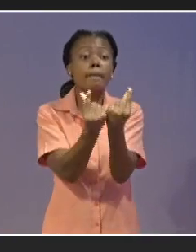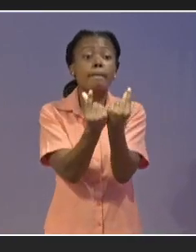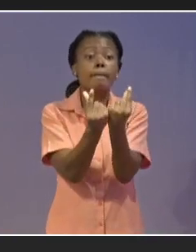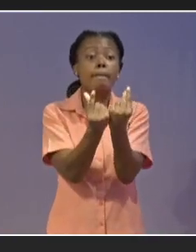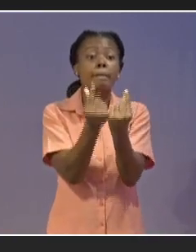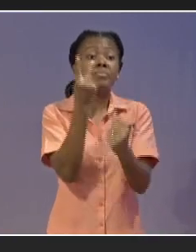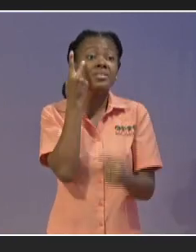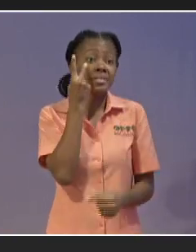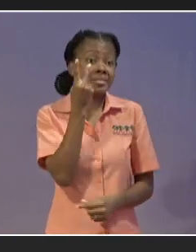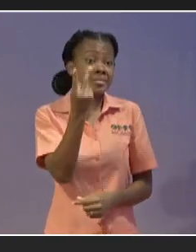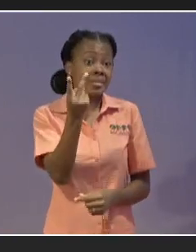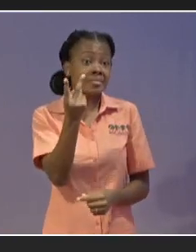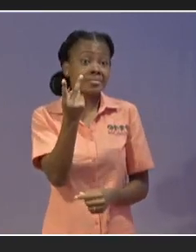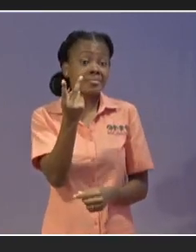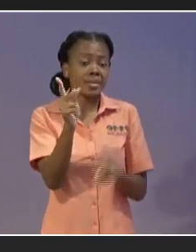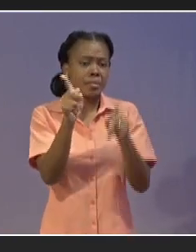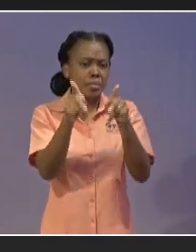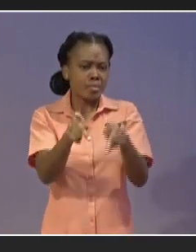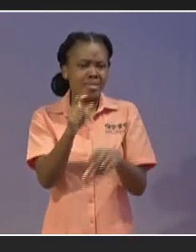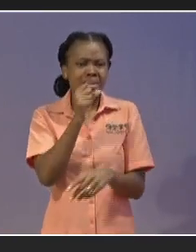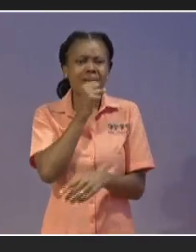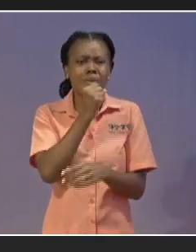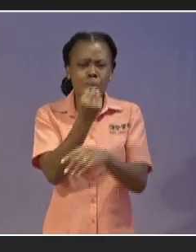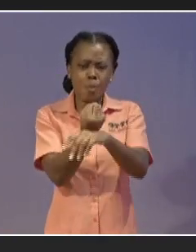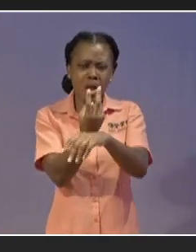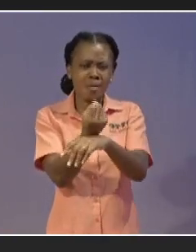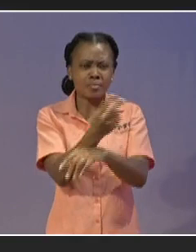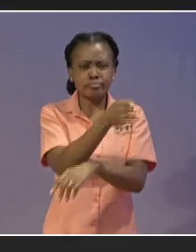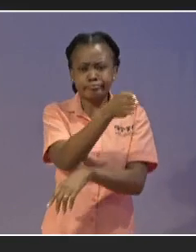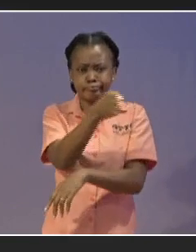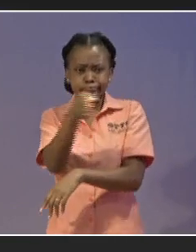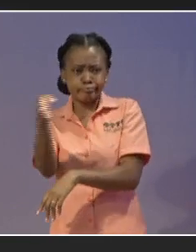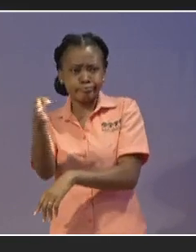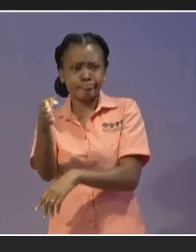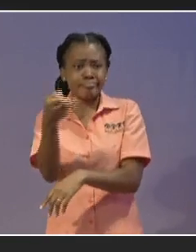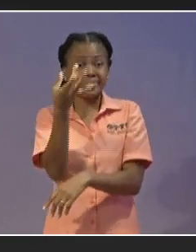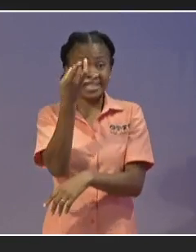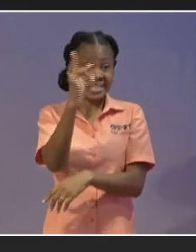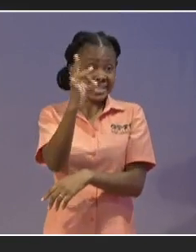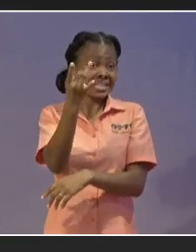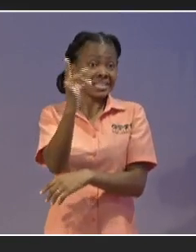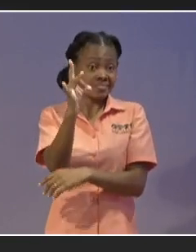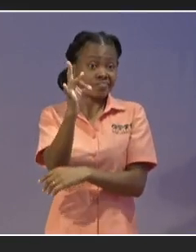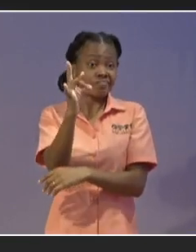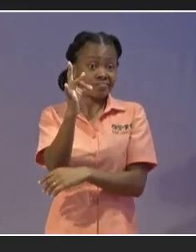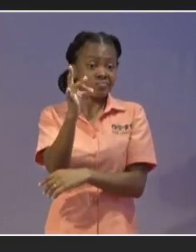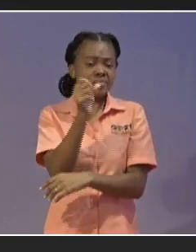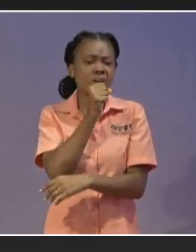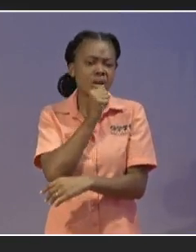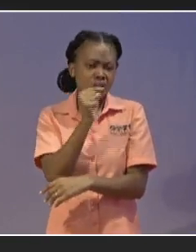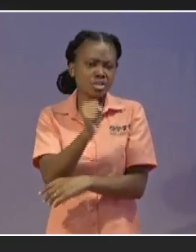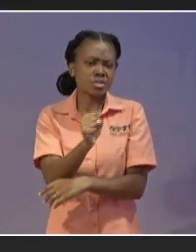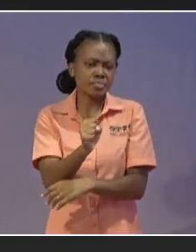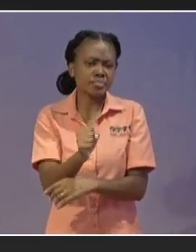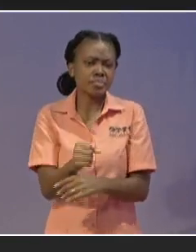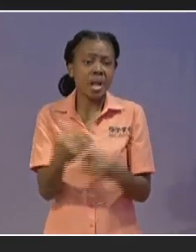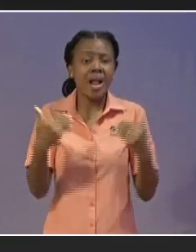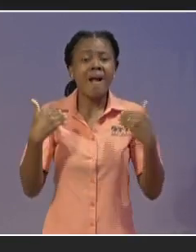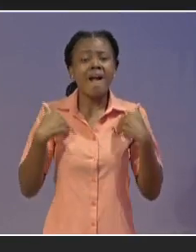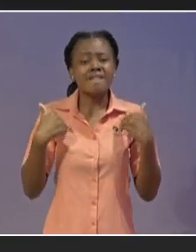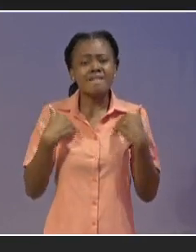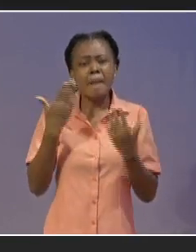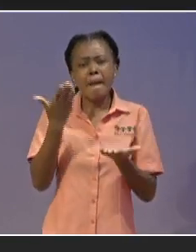12 to 18 age group of the adolescents who will have the comorbidities, who will present. So there'll be sickle cell, obesity,